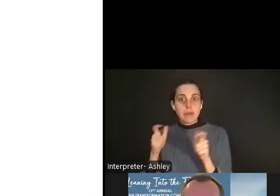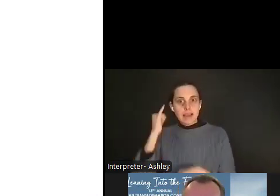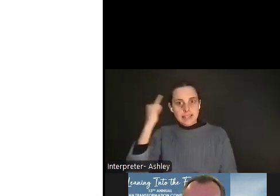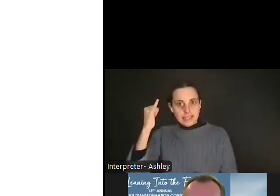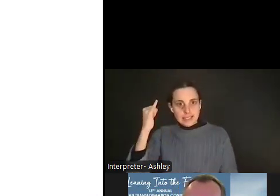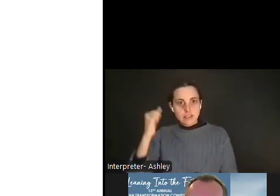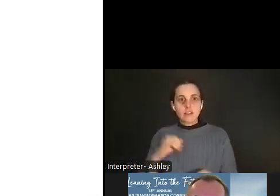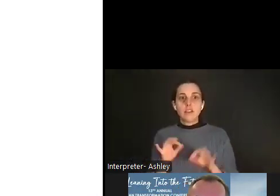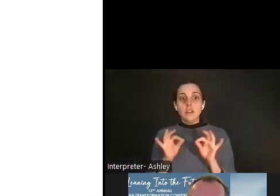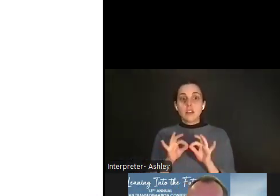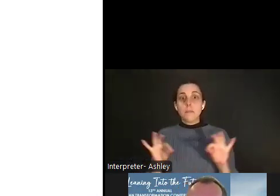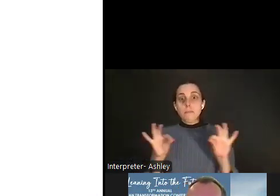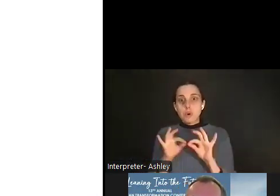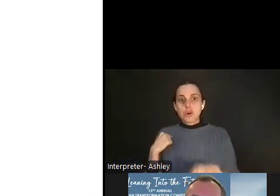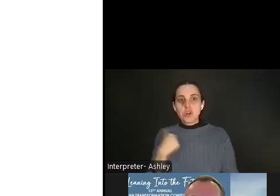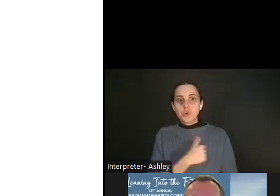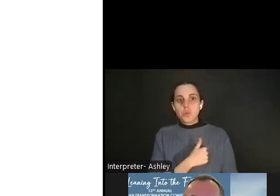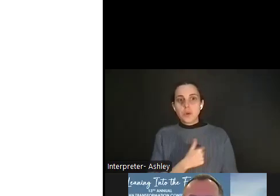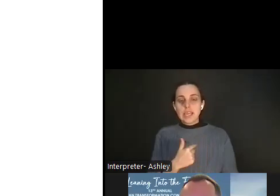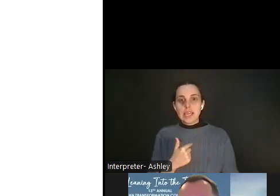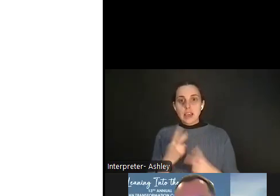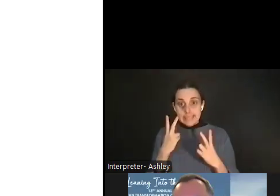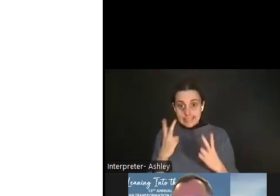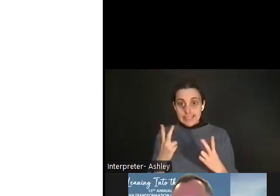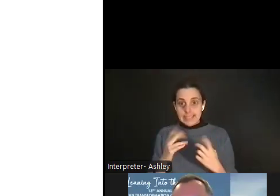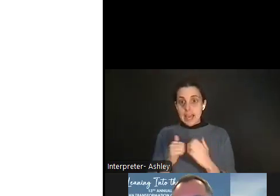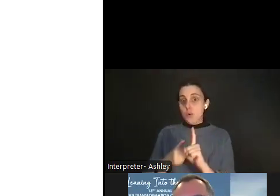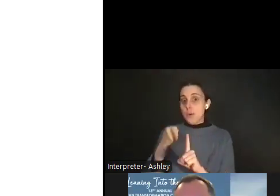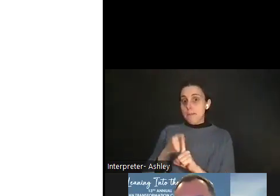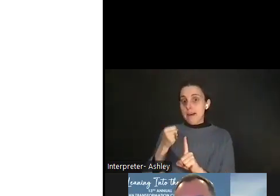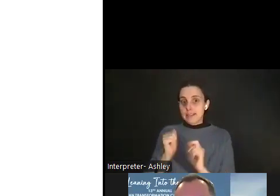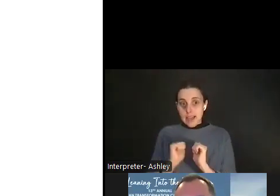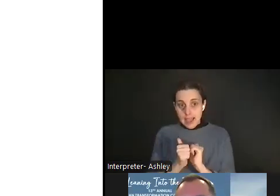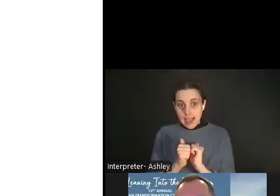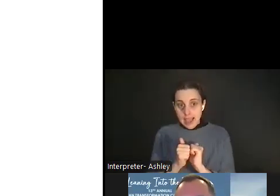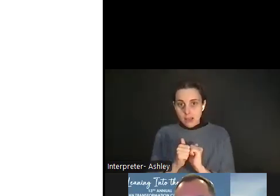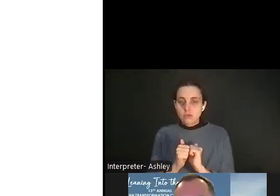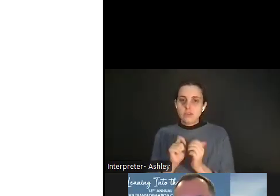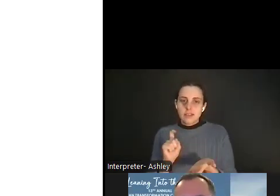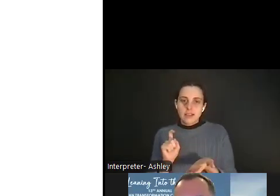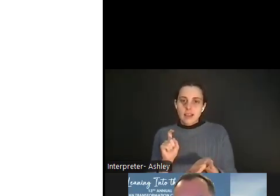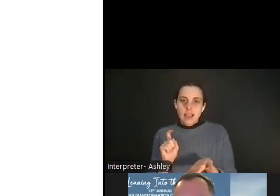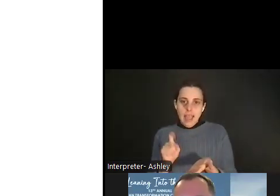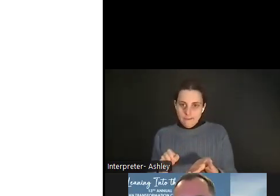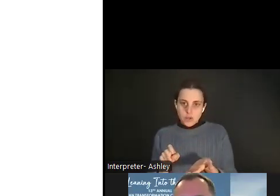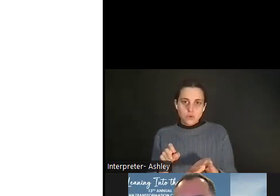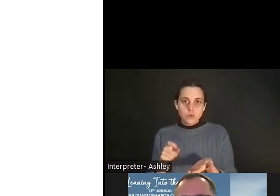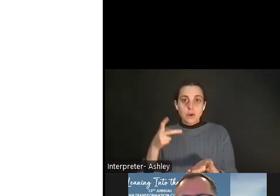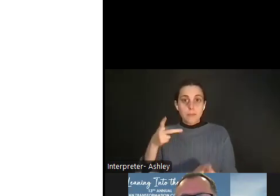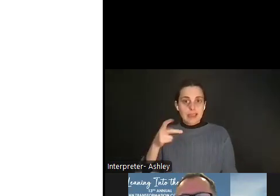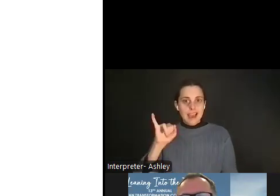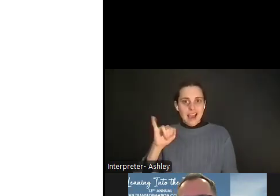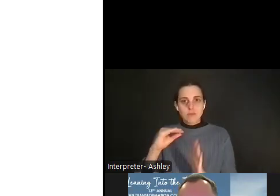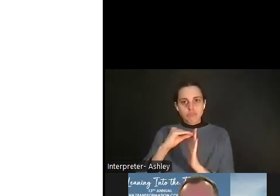those eyes into the impact that those inputs have, is really to have those PIs logged in.